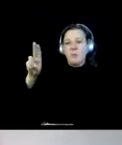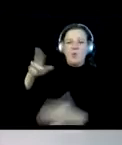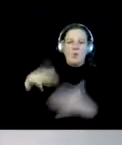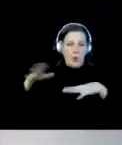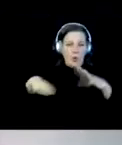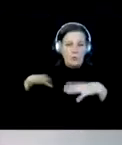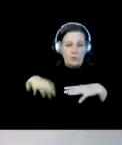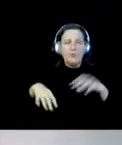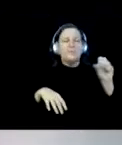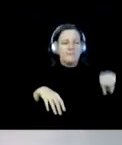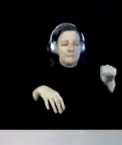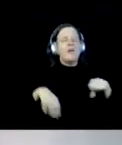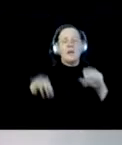yeah.